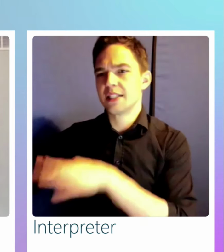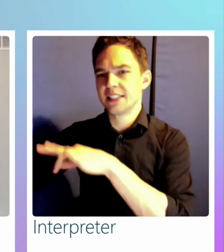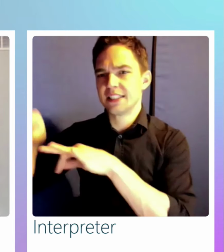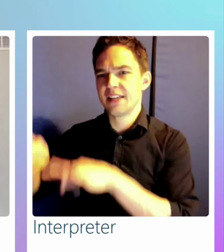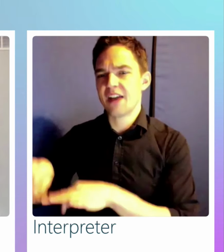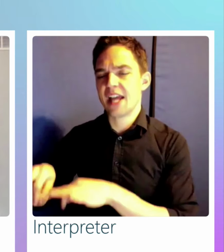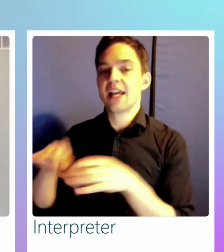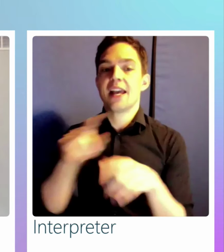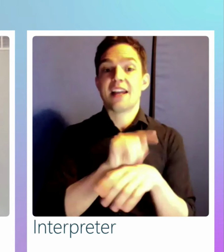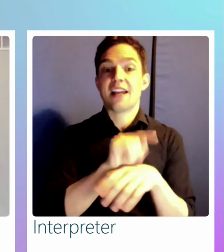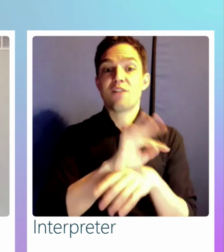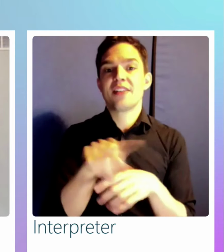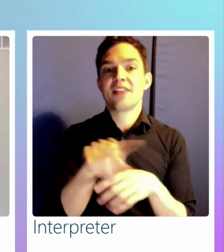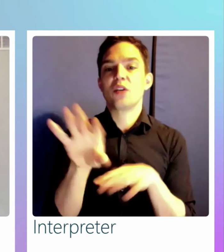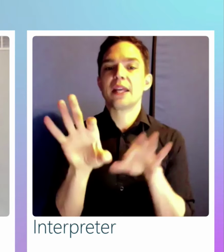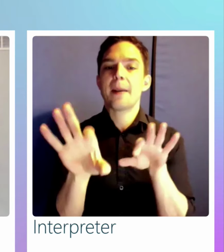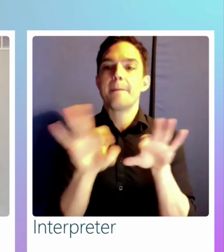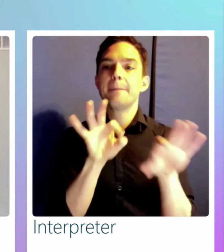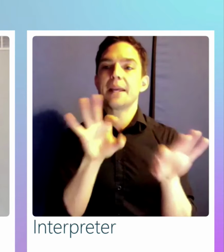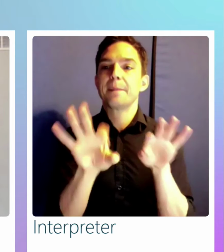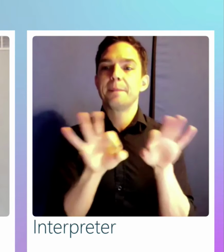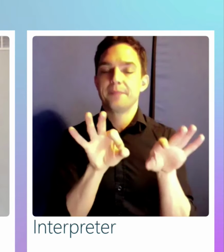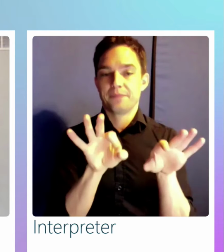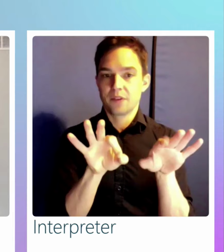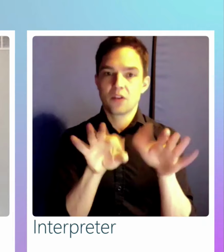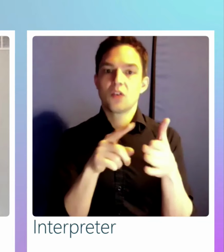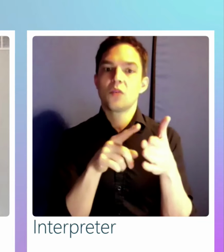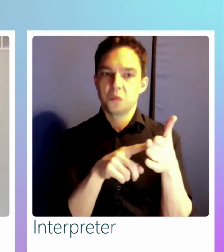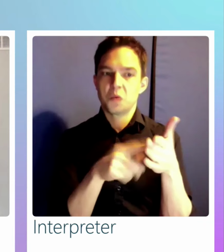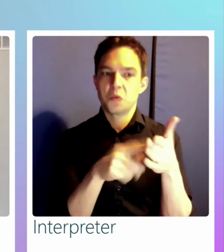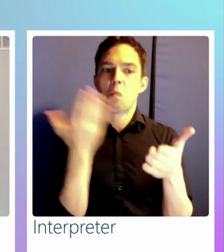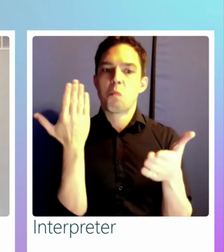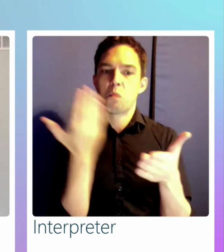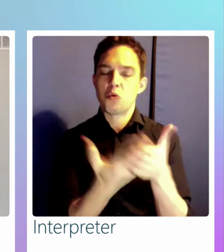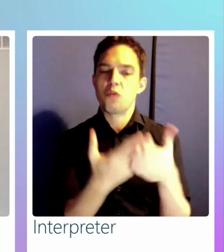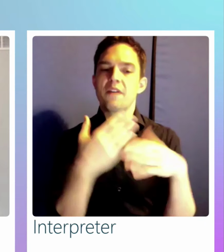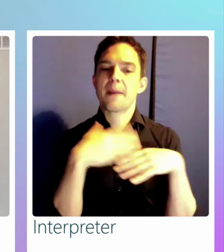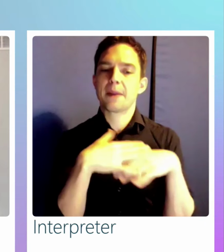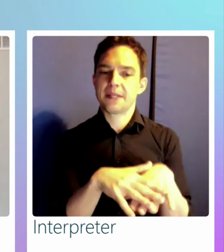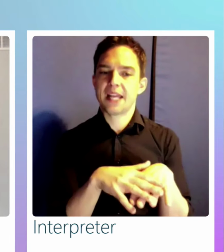and the task force only picks up the ones that have a proven implementation.